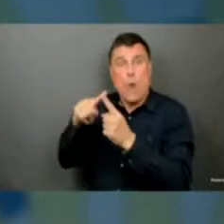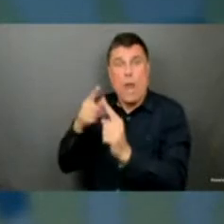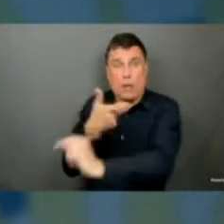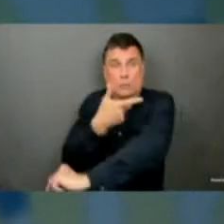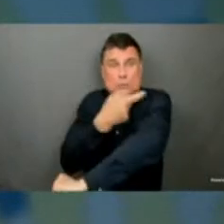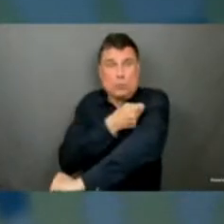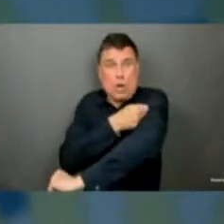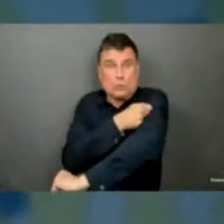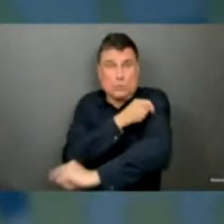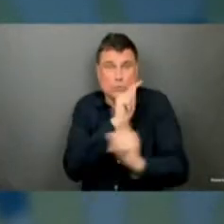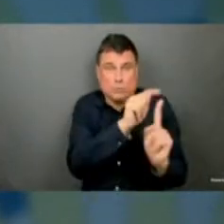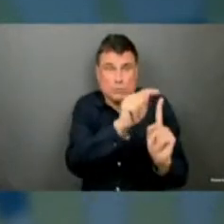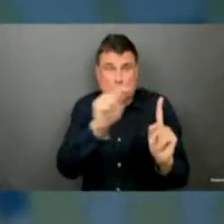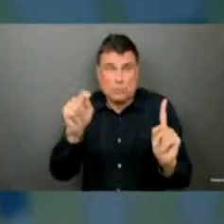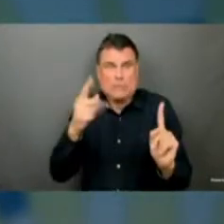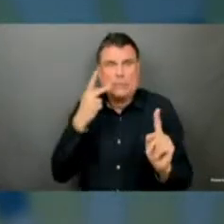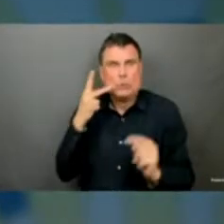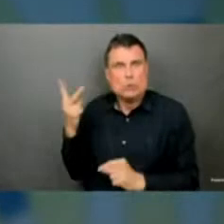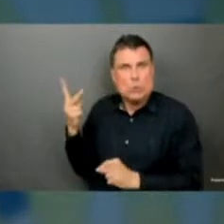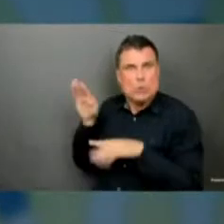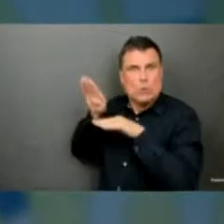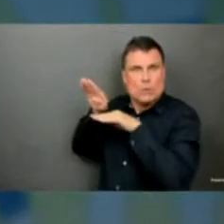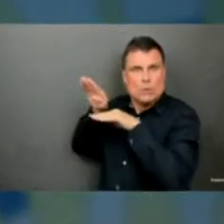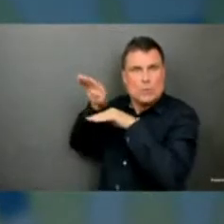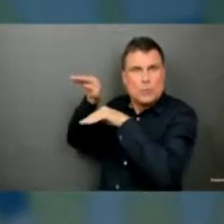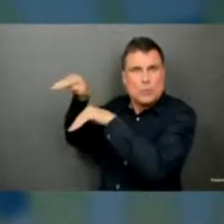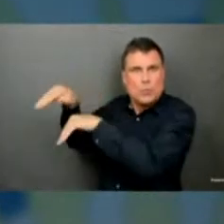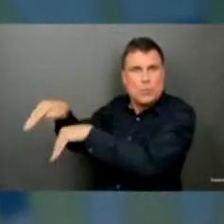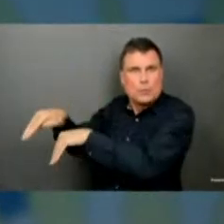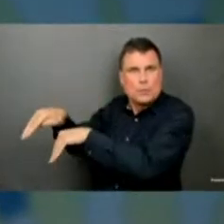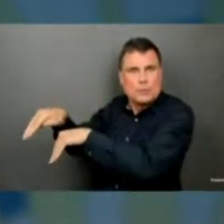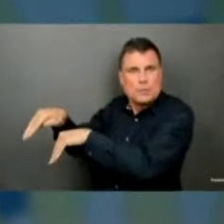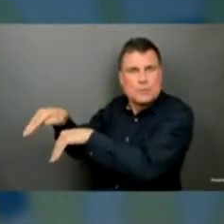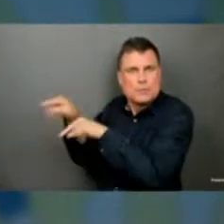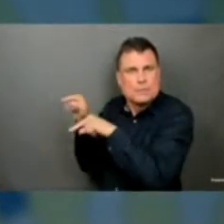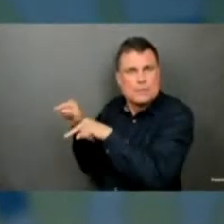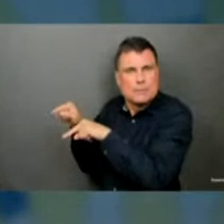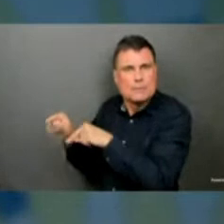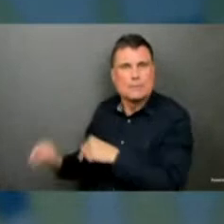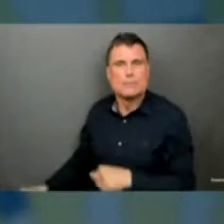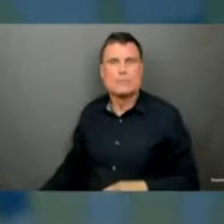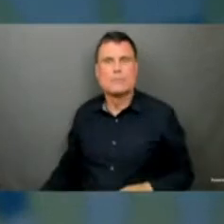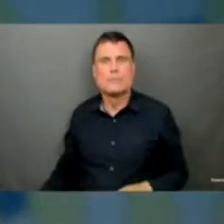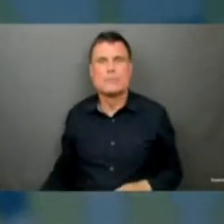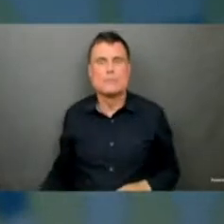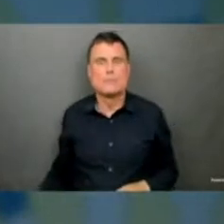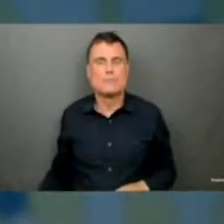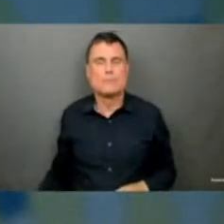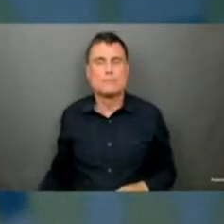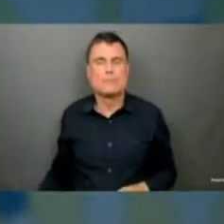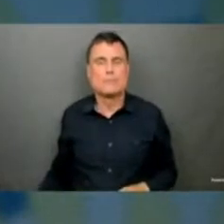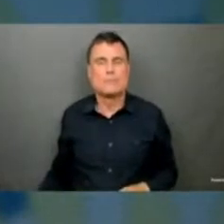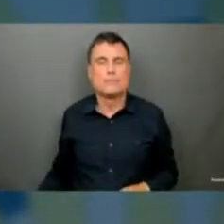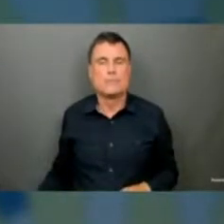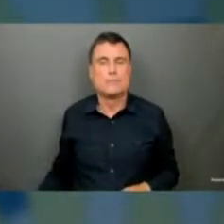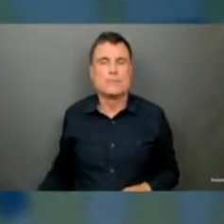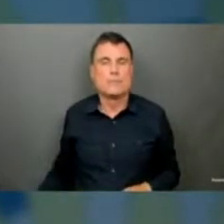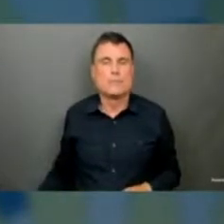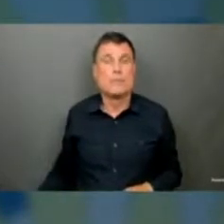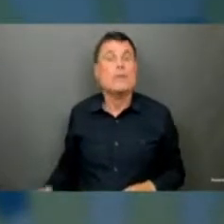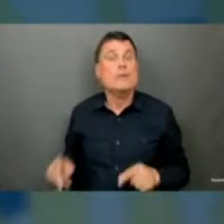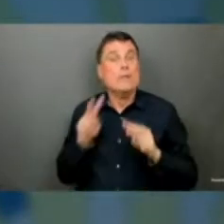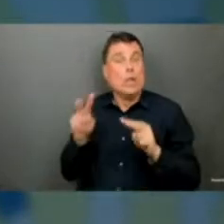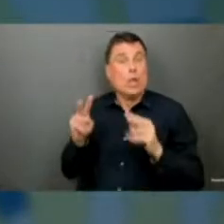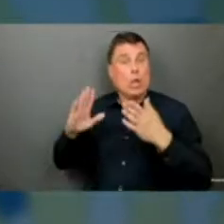And the important thing here is, even though cases were increasing in the community at the end of March and through April into